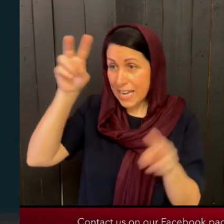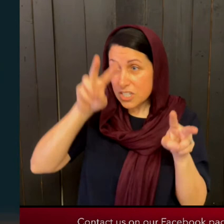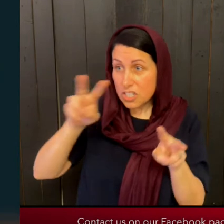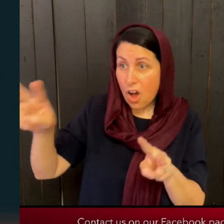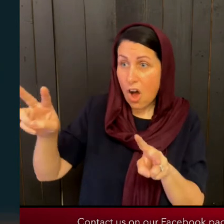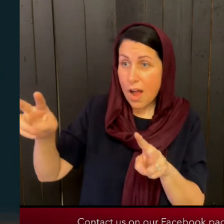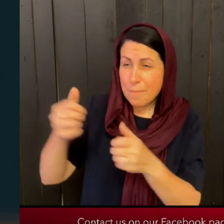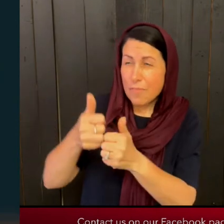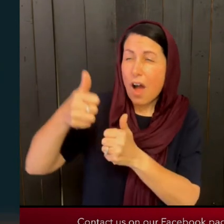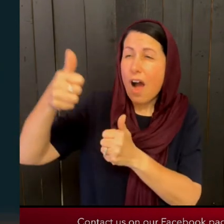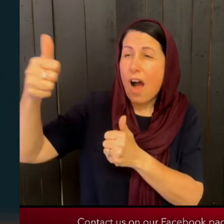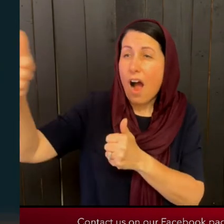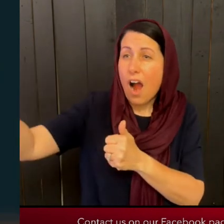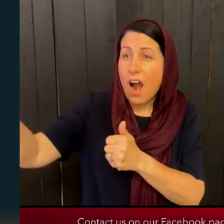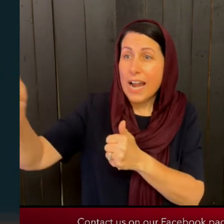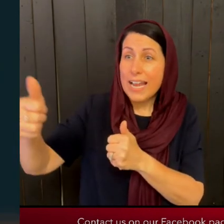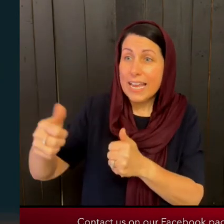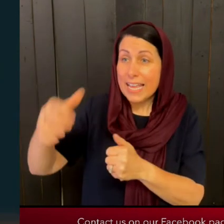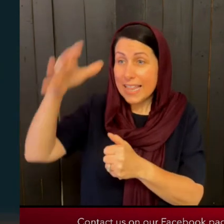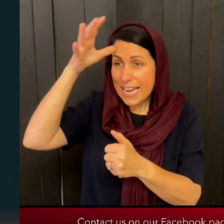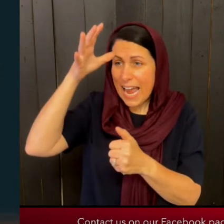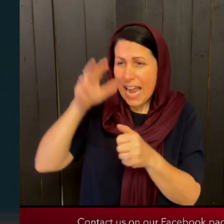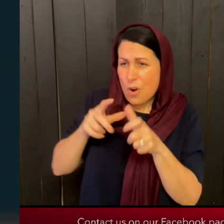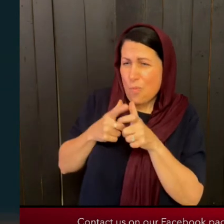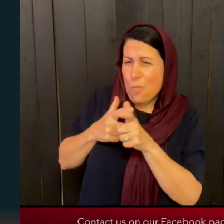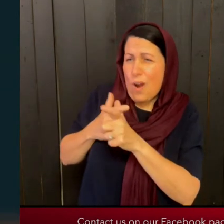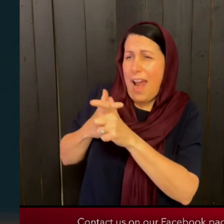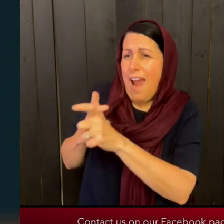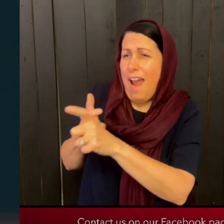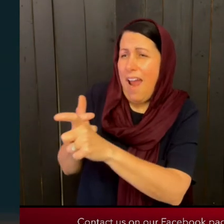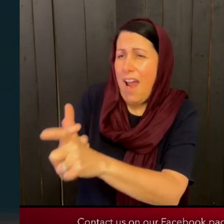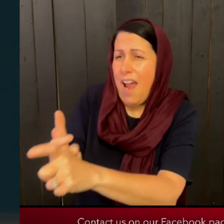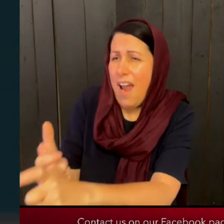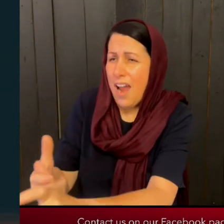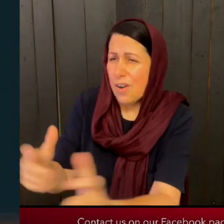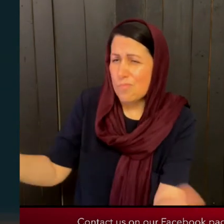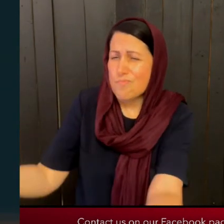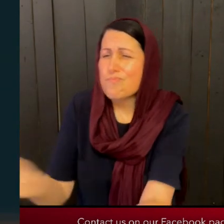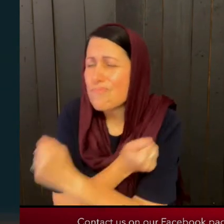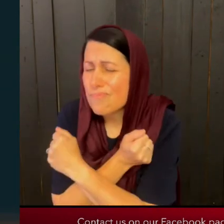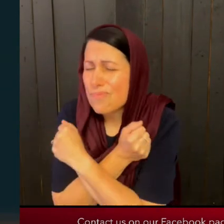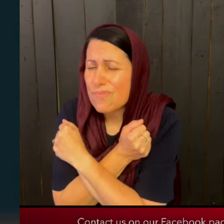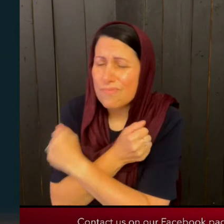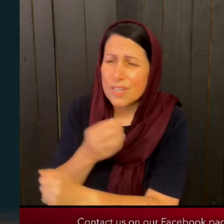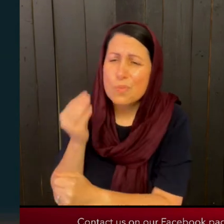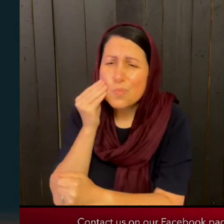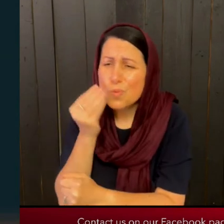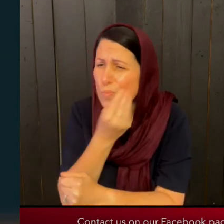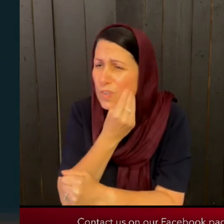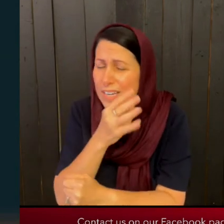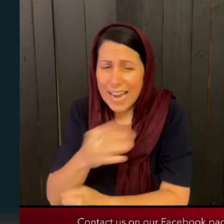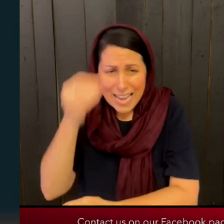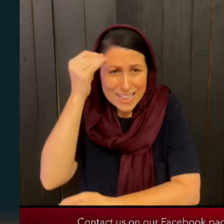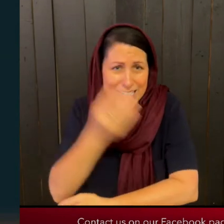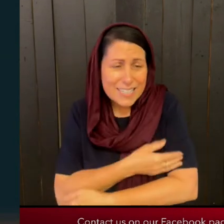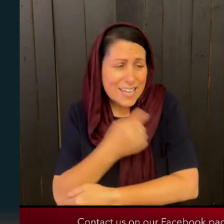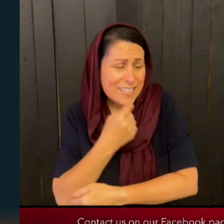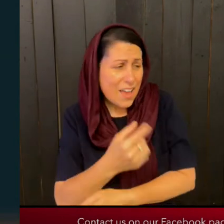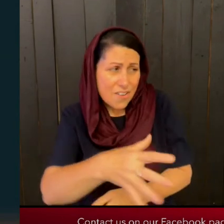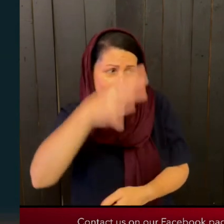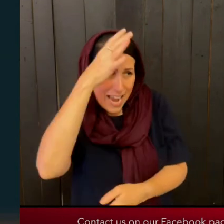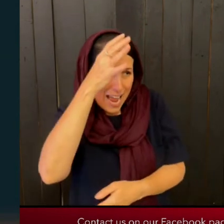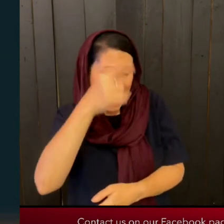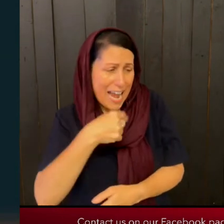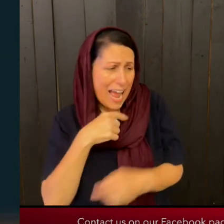ran and embraced him and kissed him. And the son said to him, 'Father, I've sinned